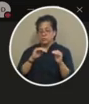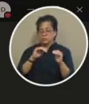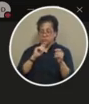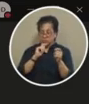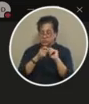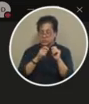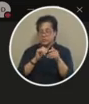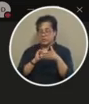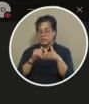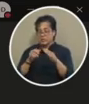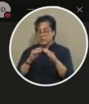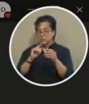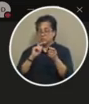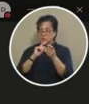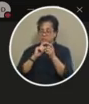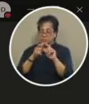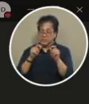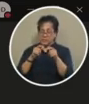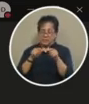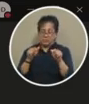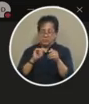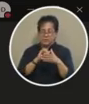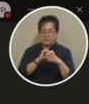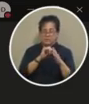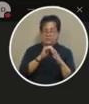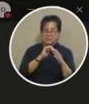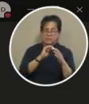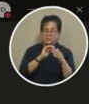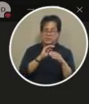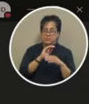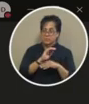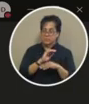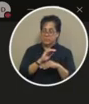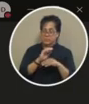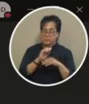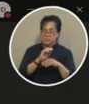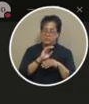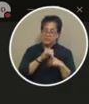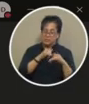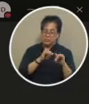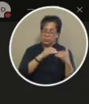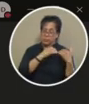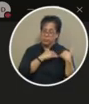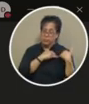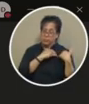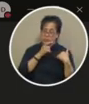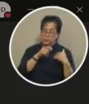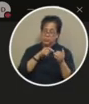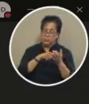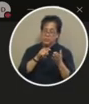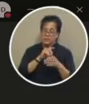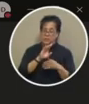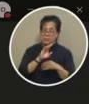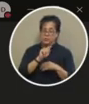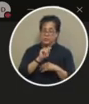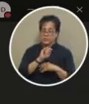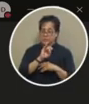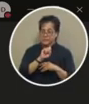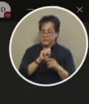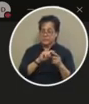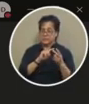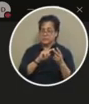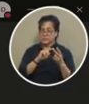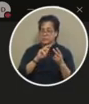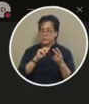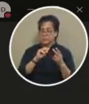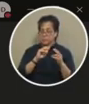for language that would state that residents and commercial tenants are responsible for paying their respective utility, mortgage, and rent